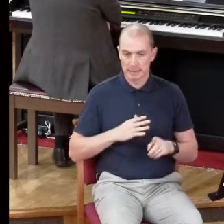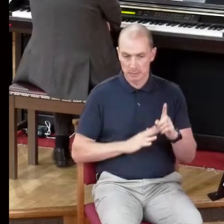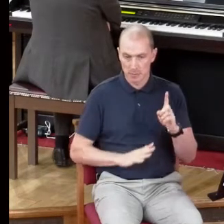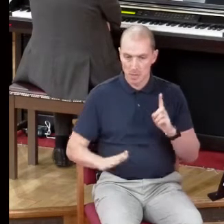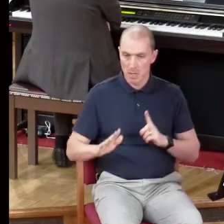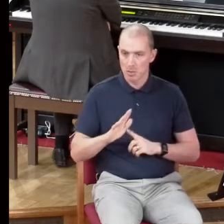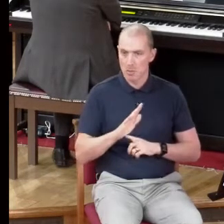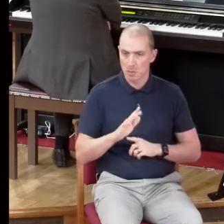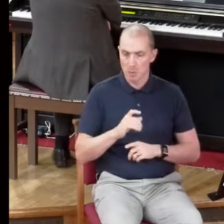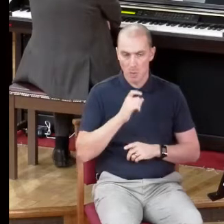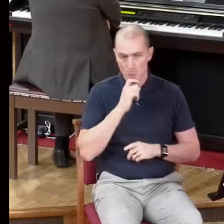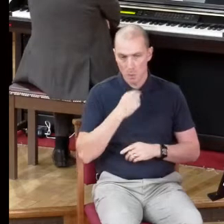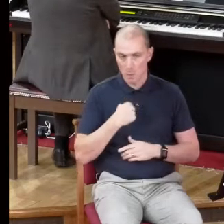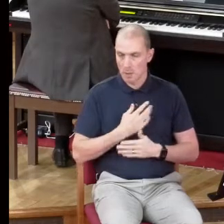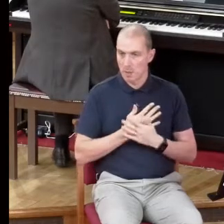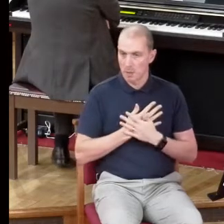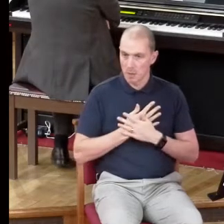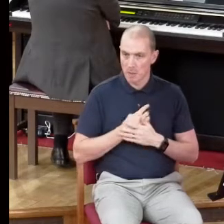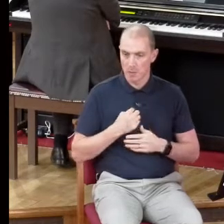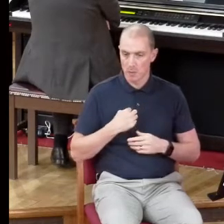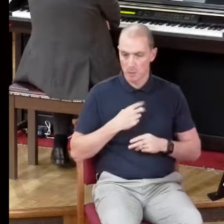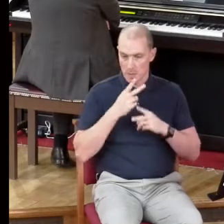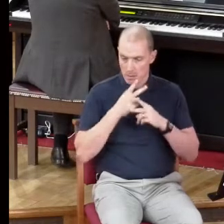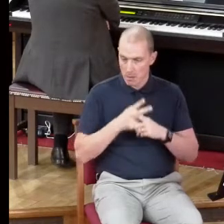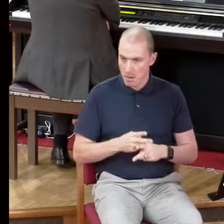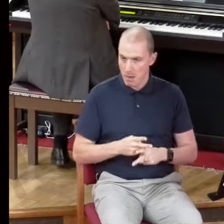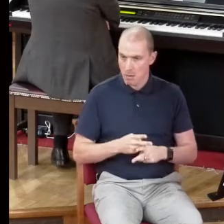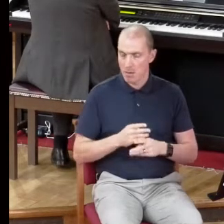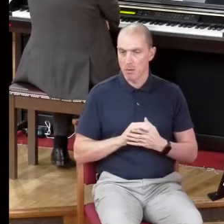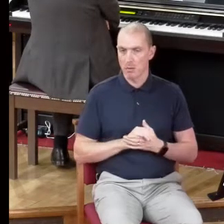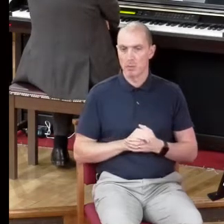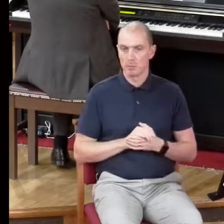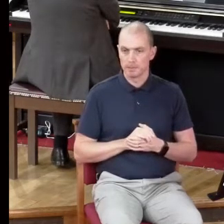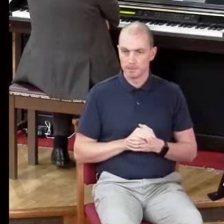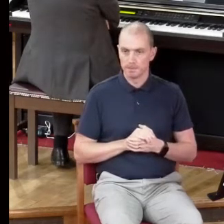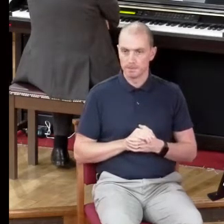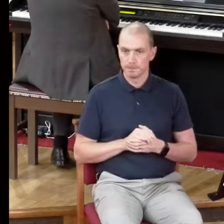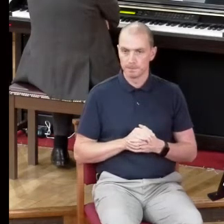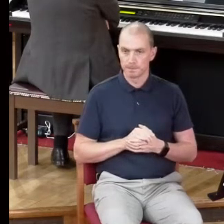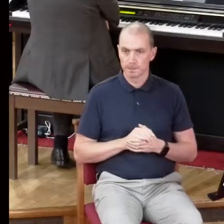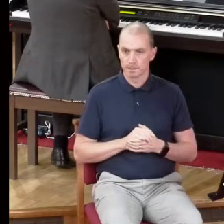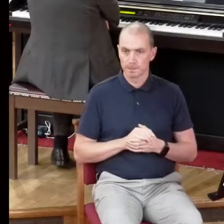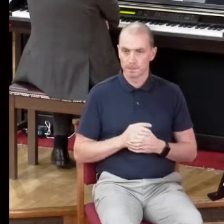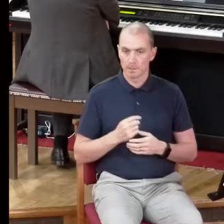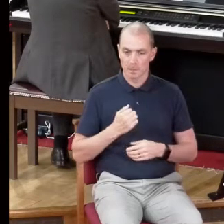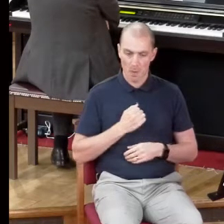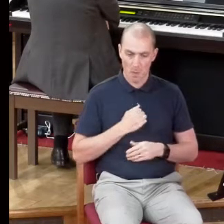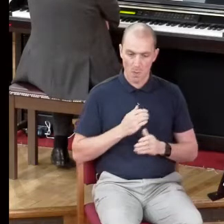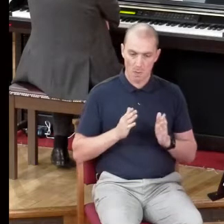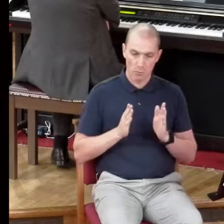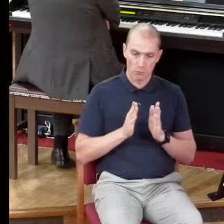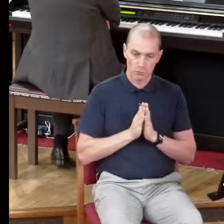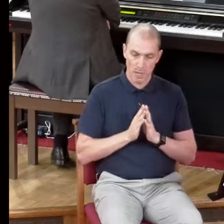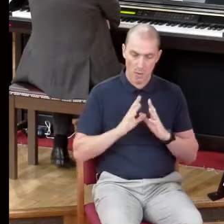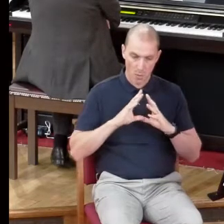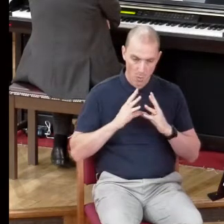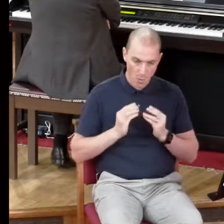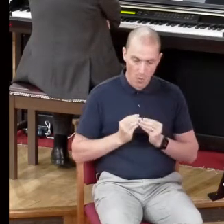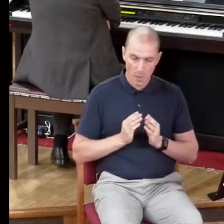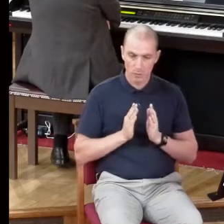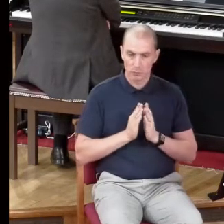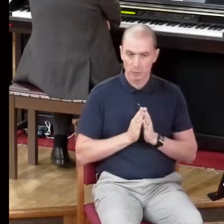love, for those we care about and are burdened for. And we bring our prayers, all of them,